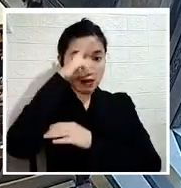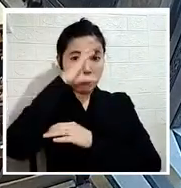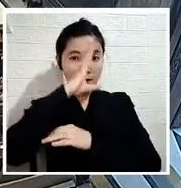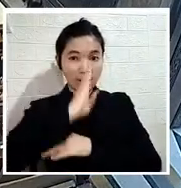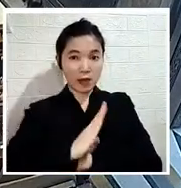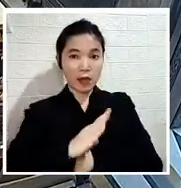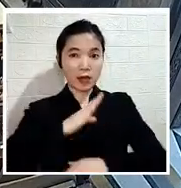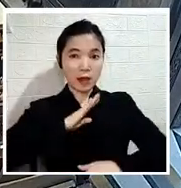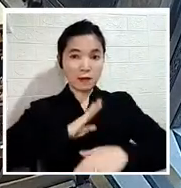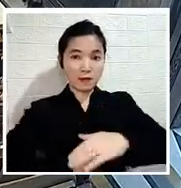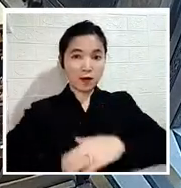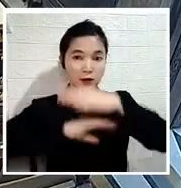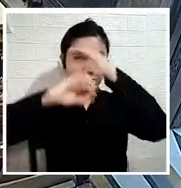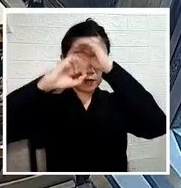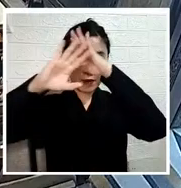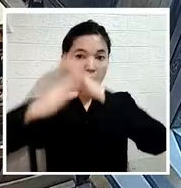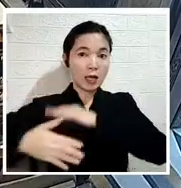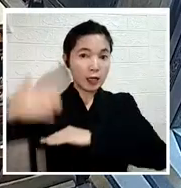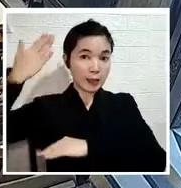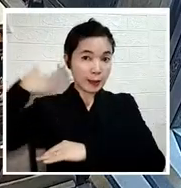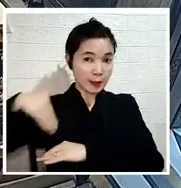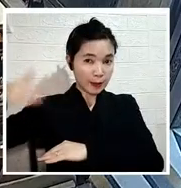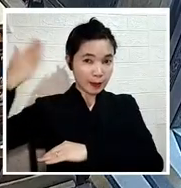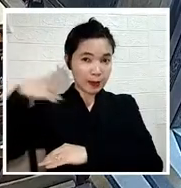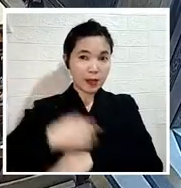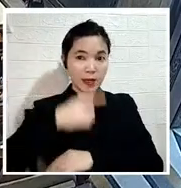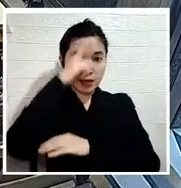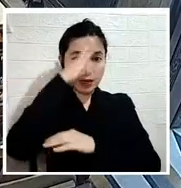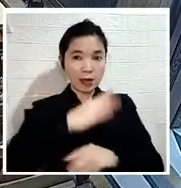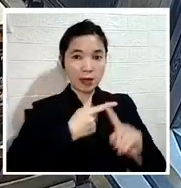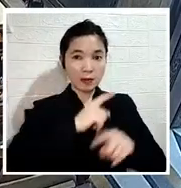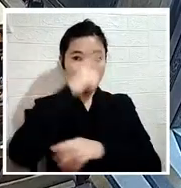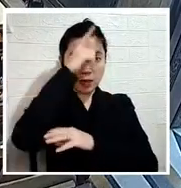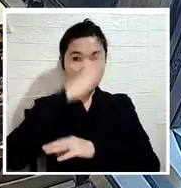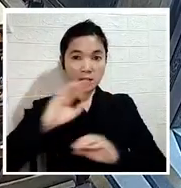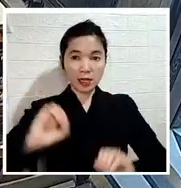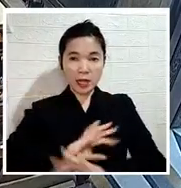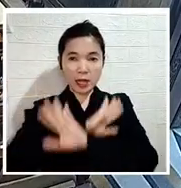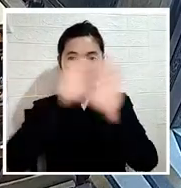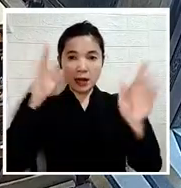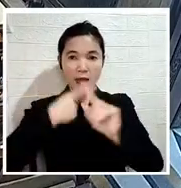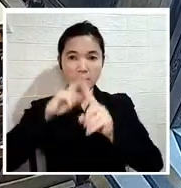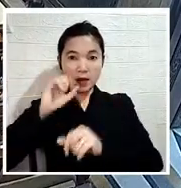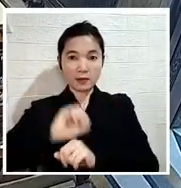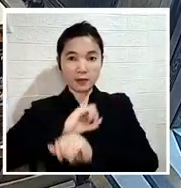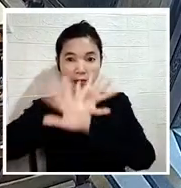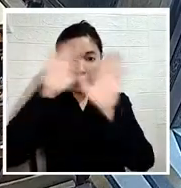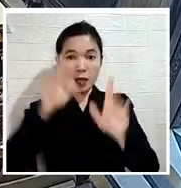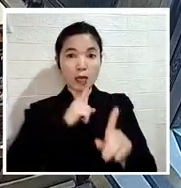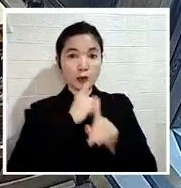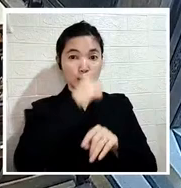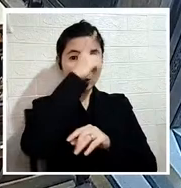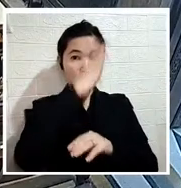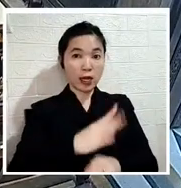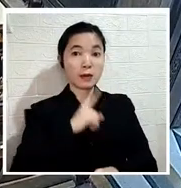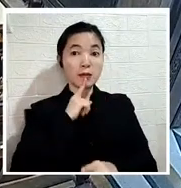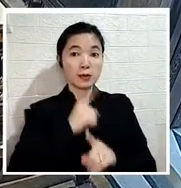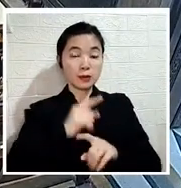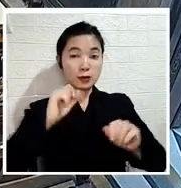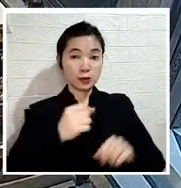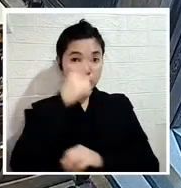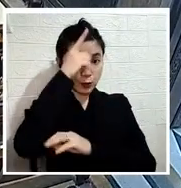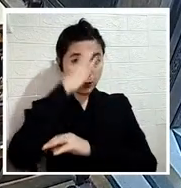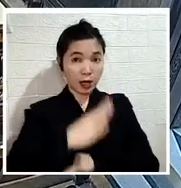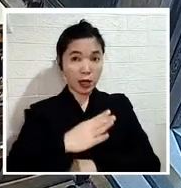the Father before all ages, God from God, light from light, true God from true God, begotten not